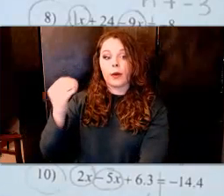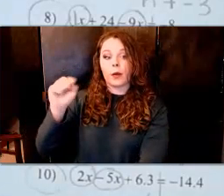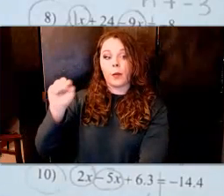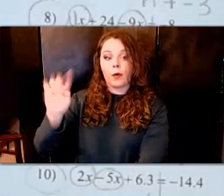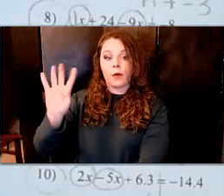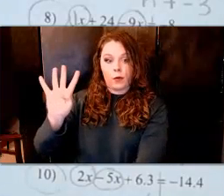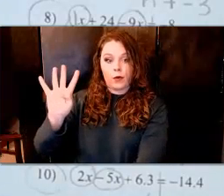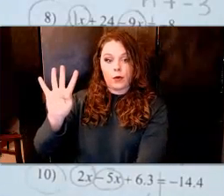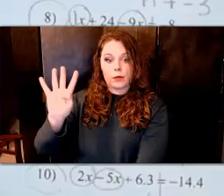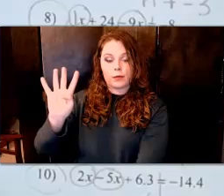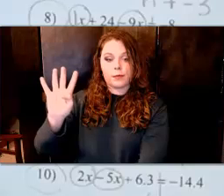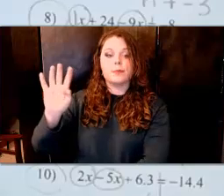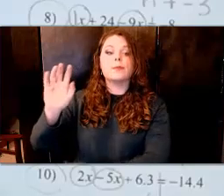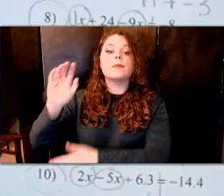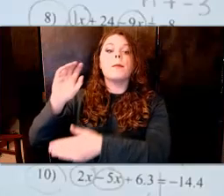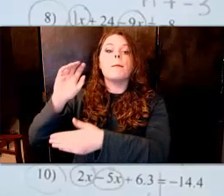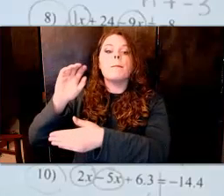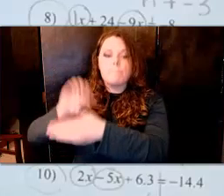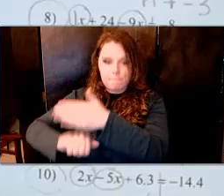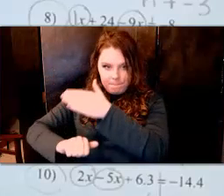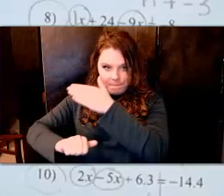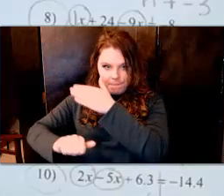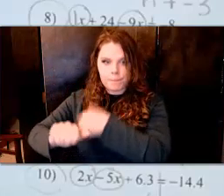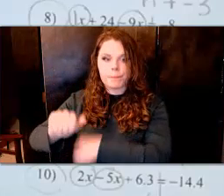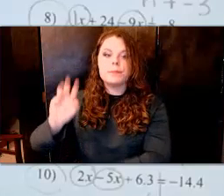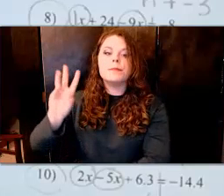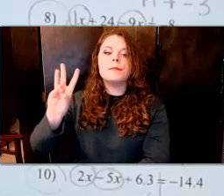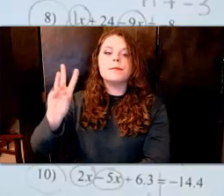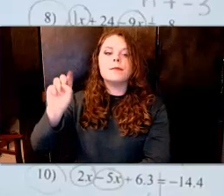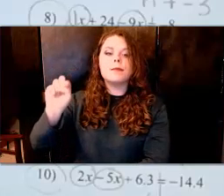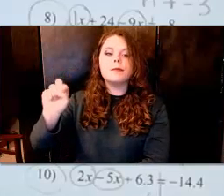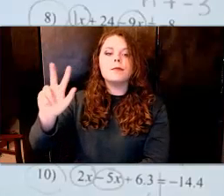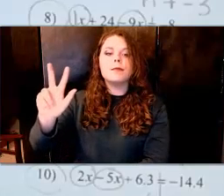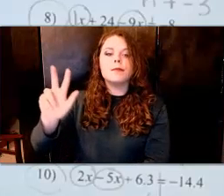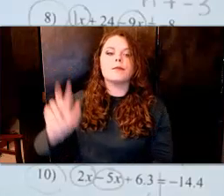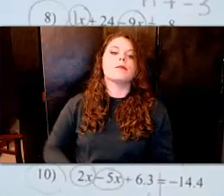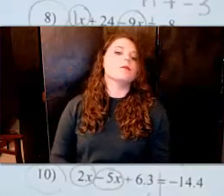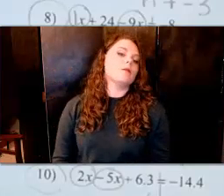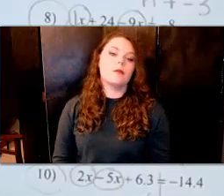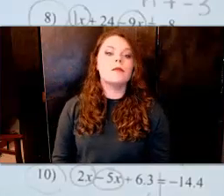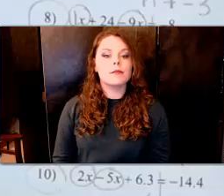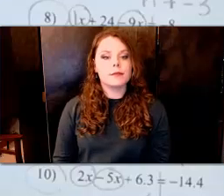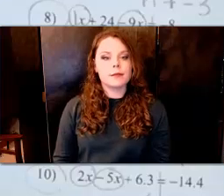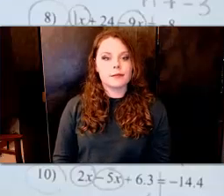14.4, and then we're going to subtract 6.3,